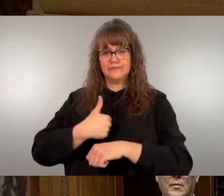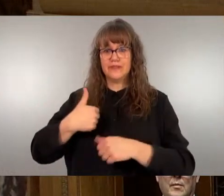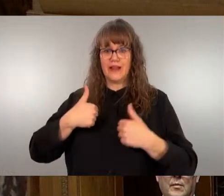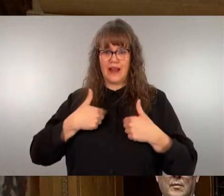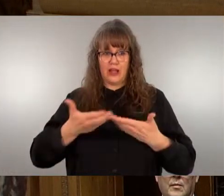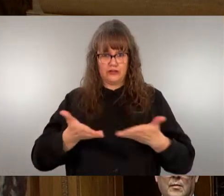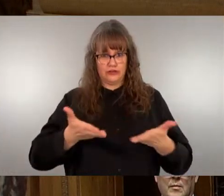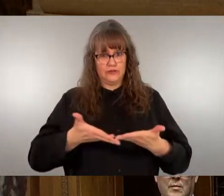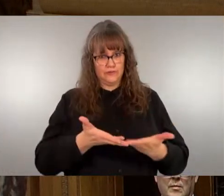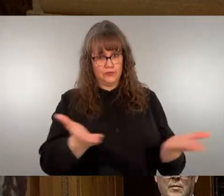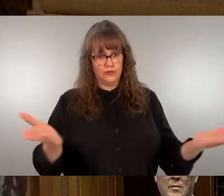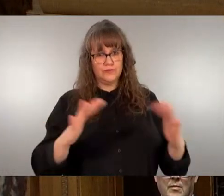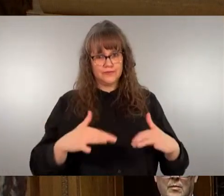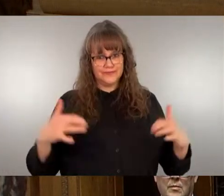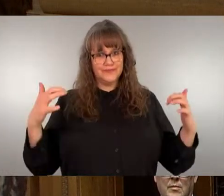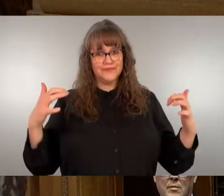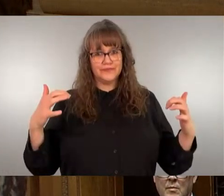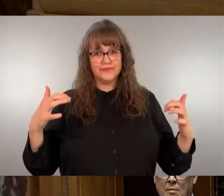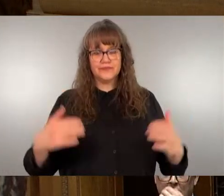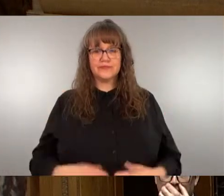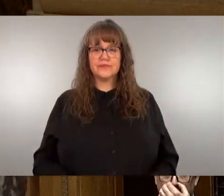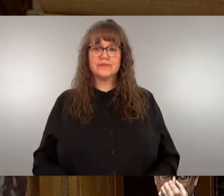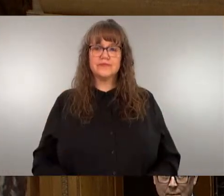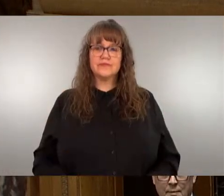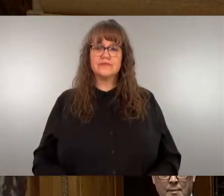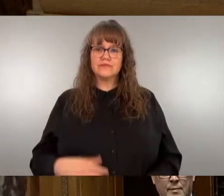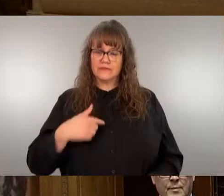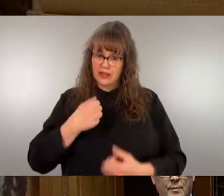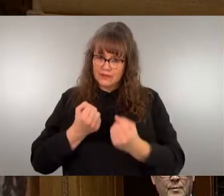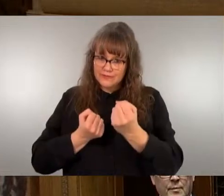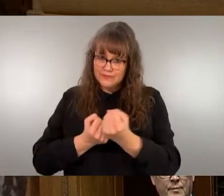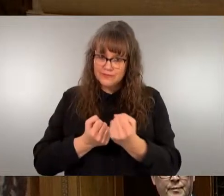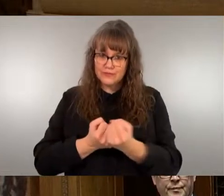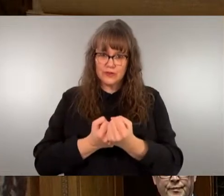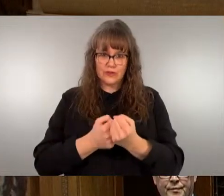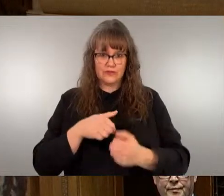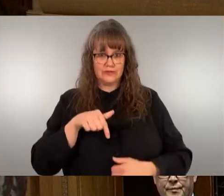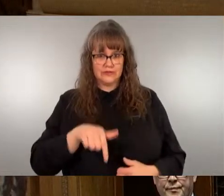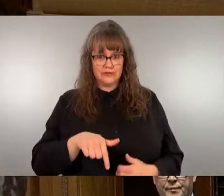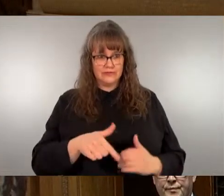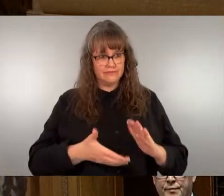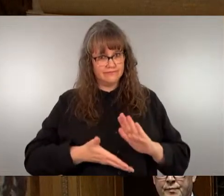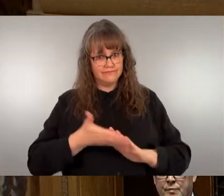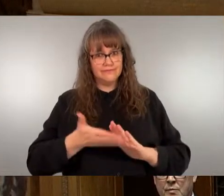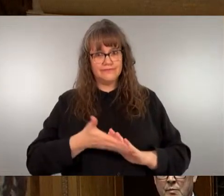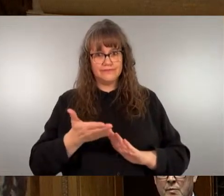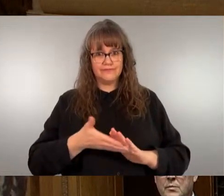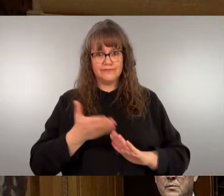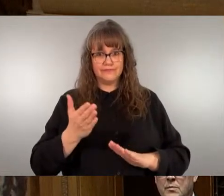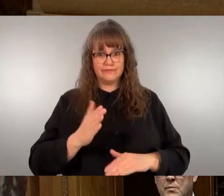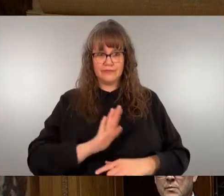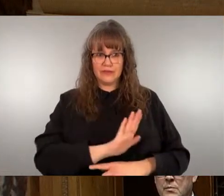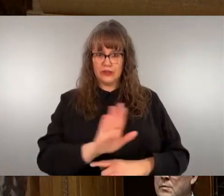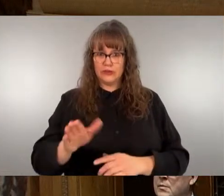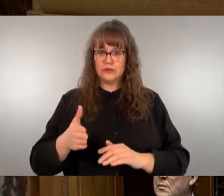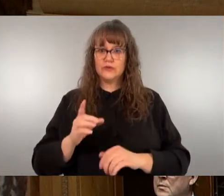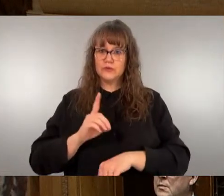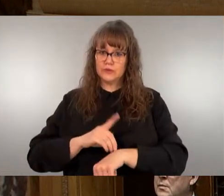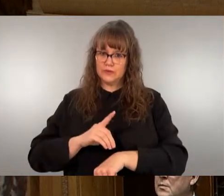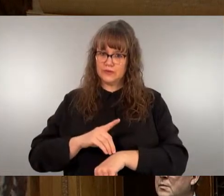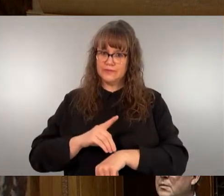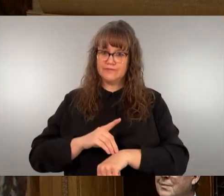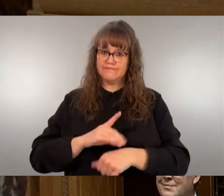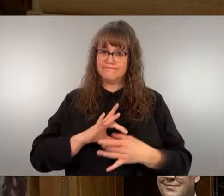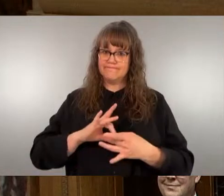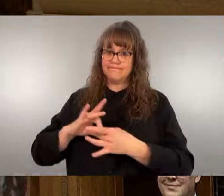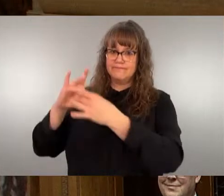the better to enable them to discharge their duty to the King and country, humbly claim